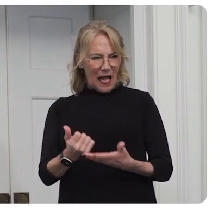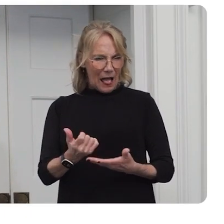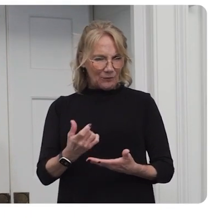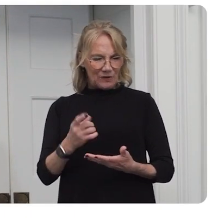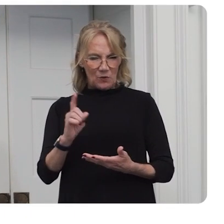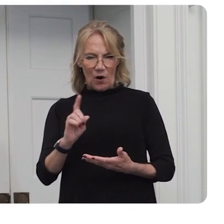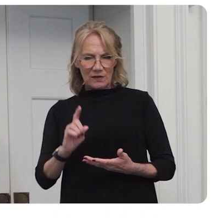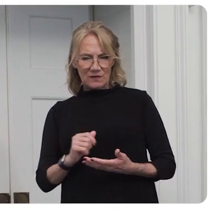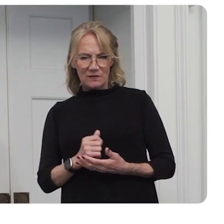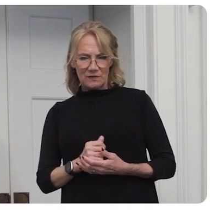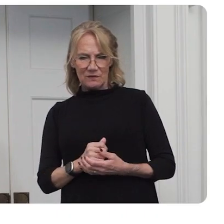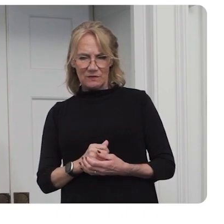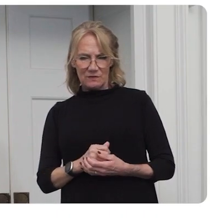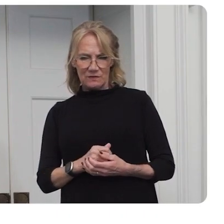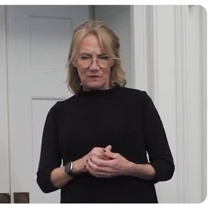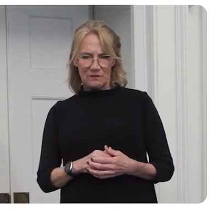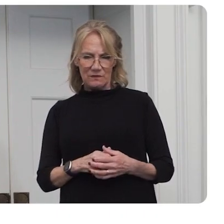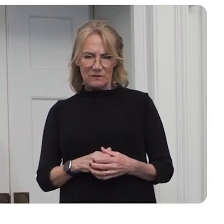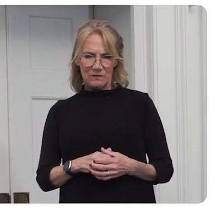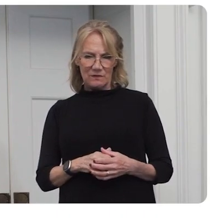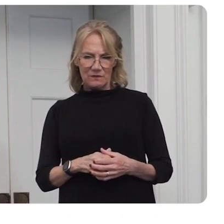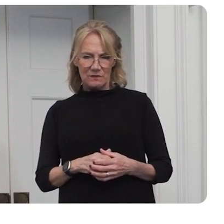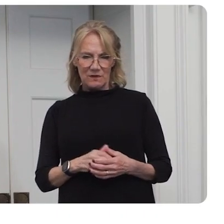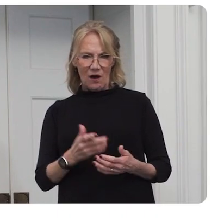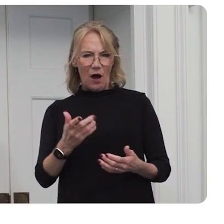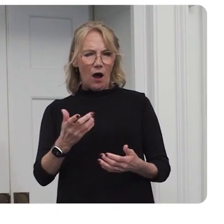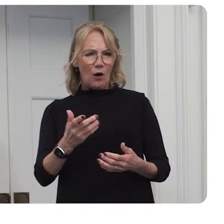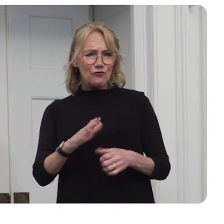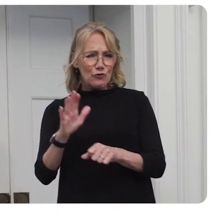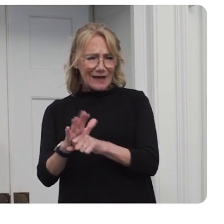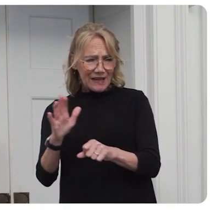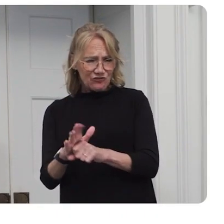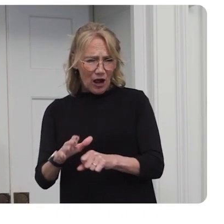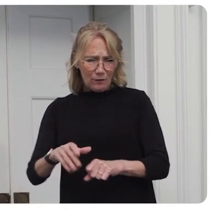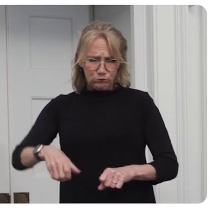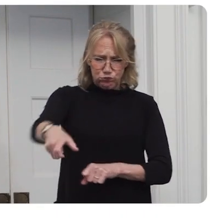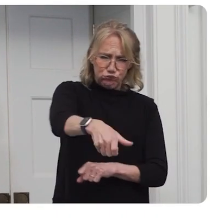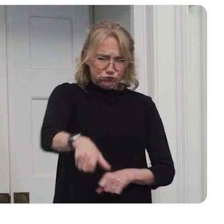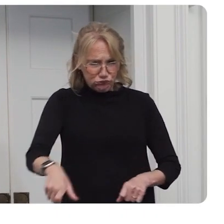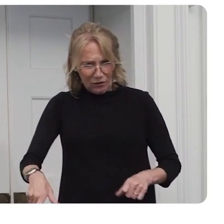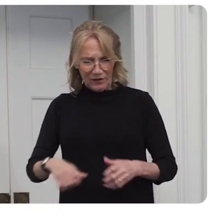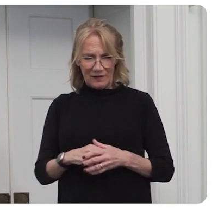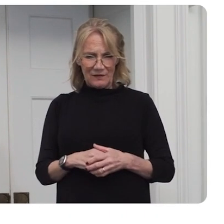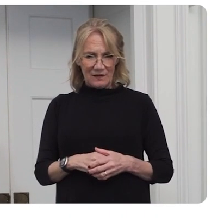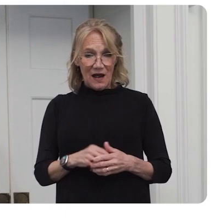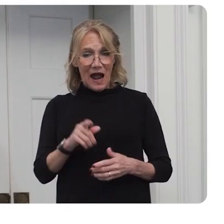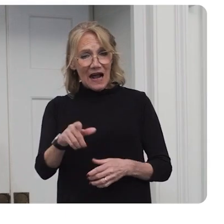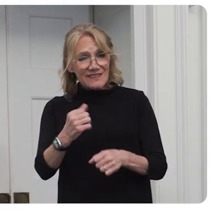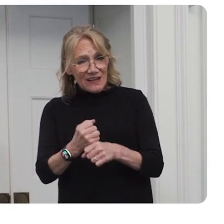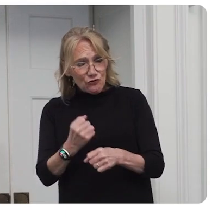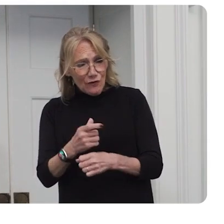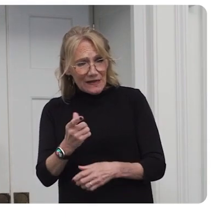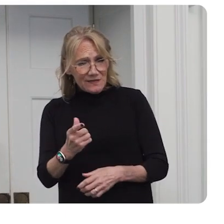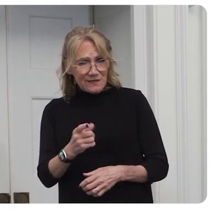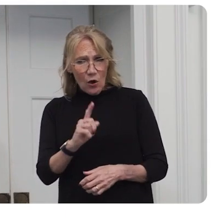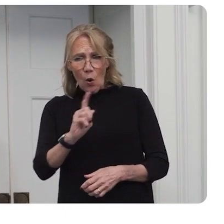do, Grace? With fruit, we're out there. With fruit and food, ketchup over it. Well, I think what happened is,